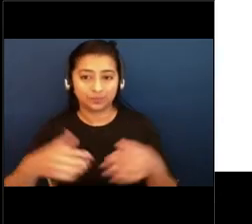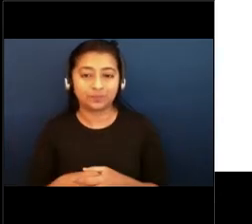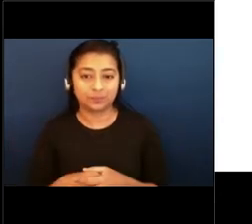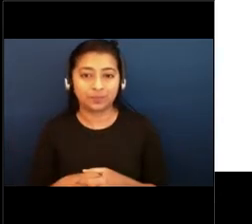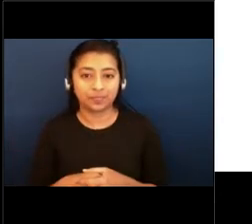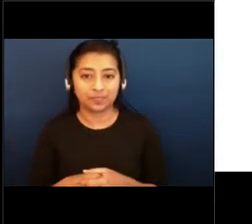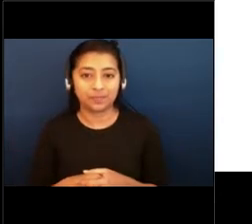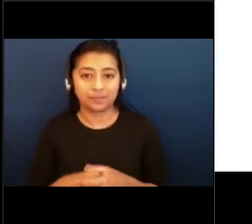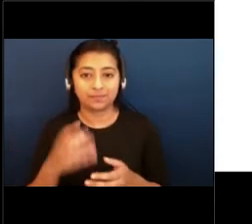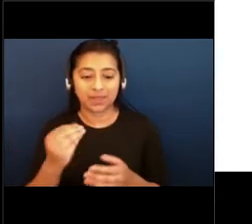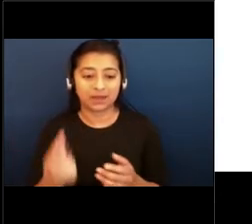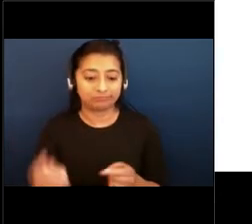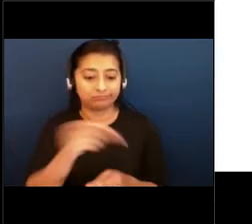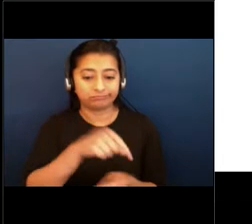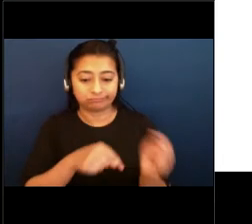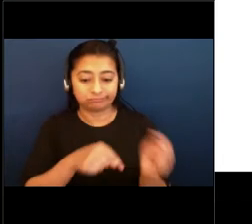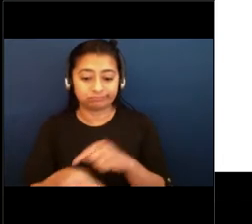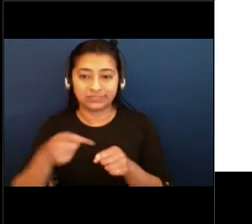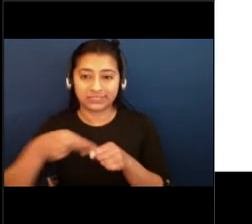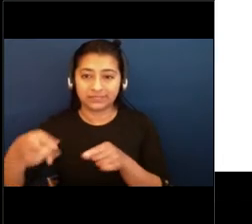quite interdisciplinary.